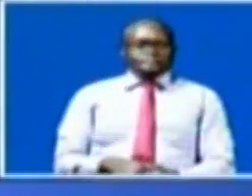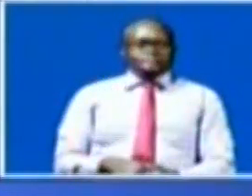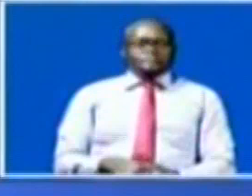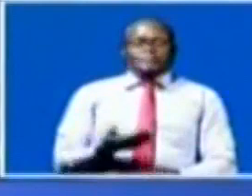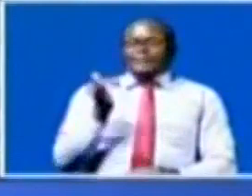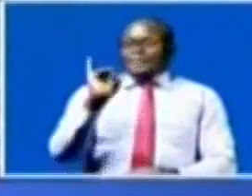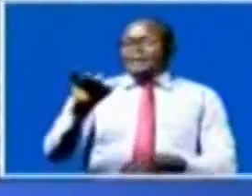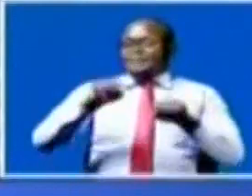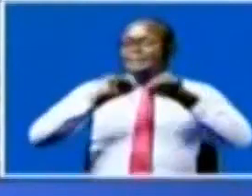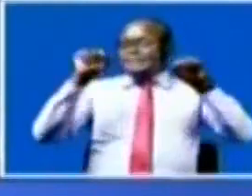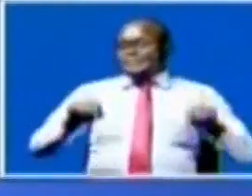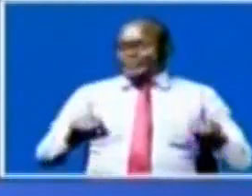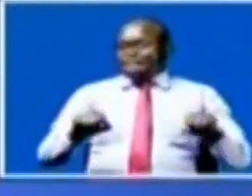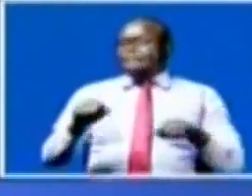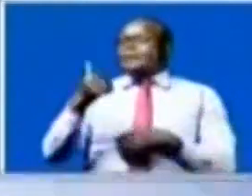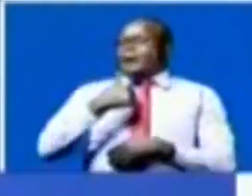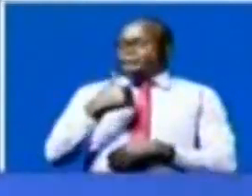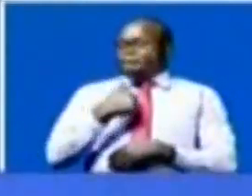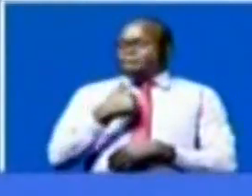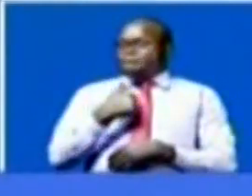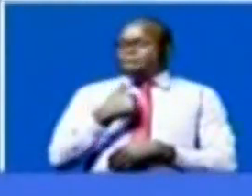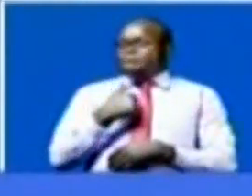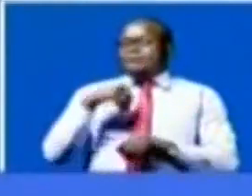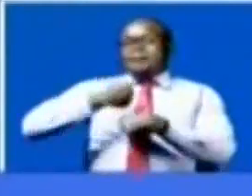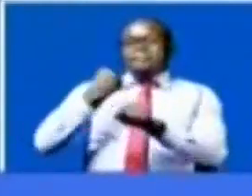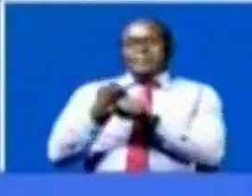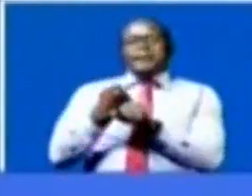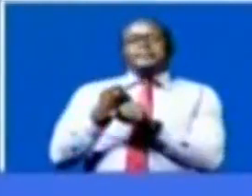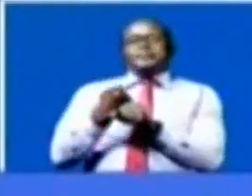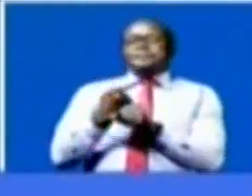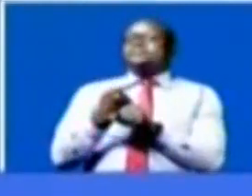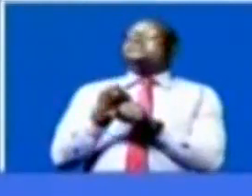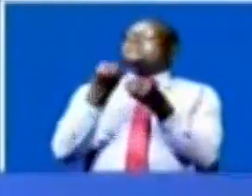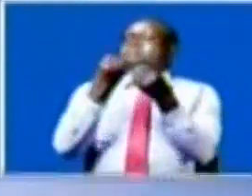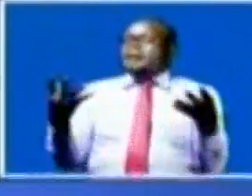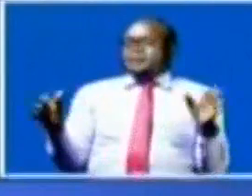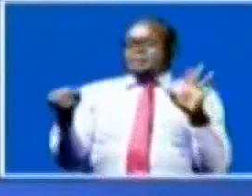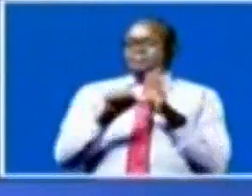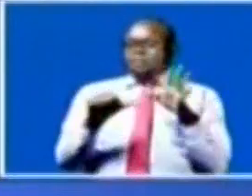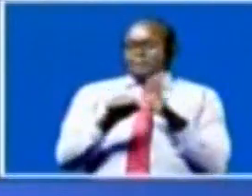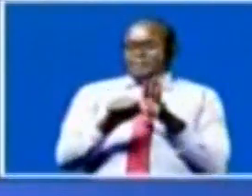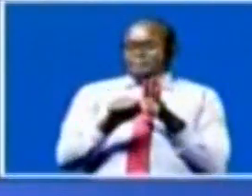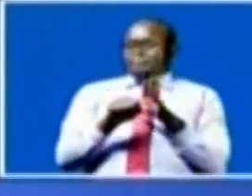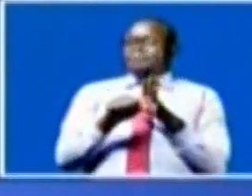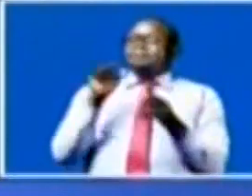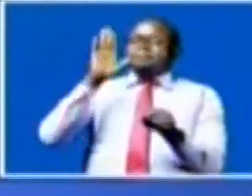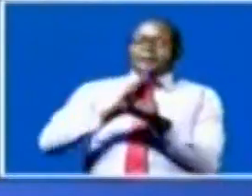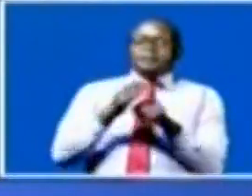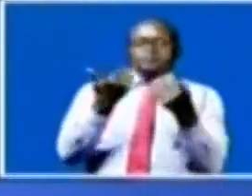And that system has actually generated and condemned a lot of our